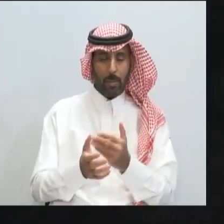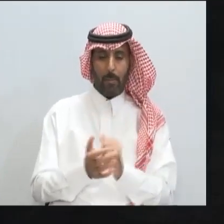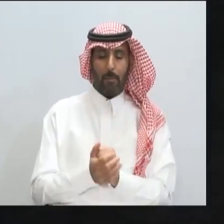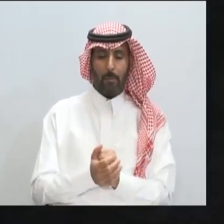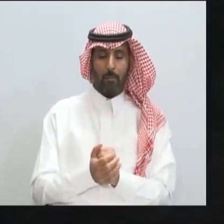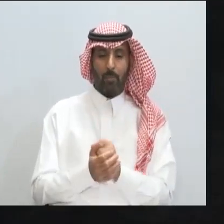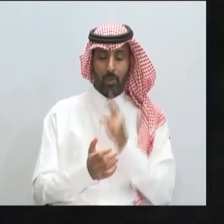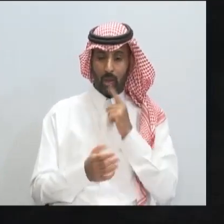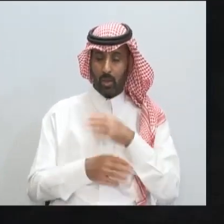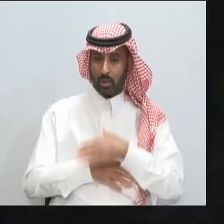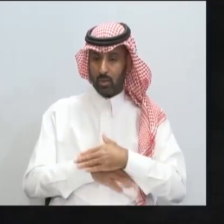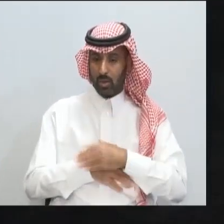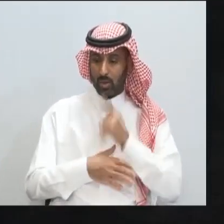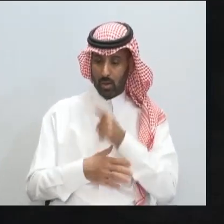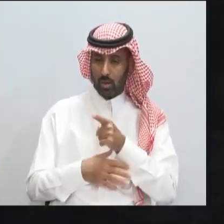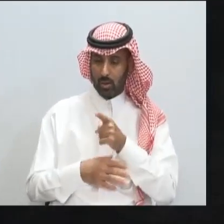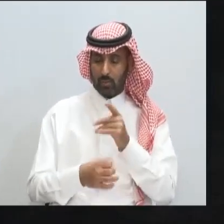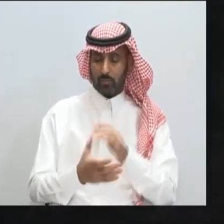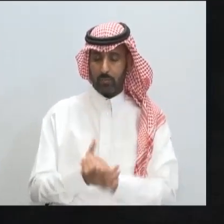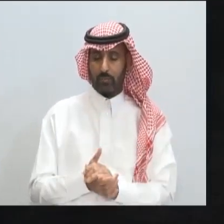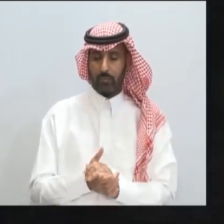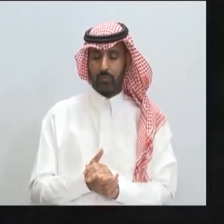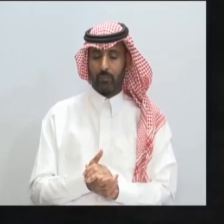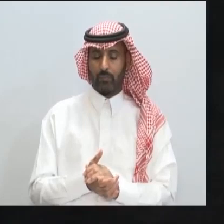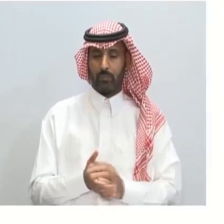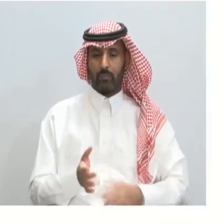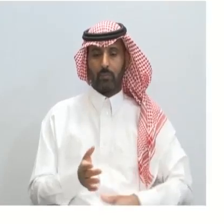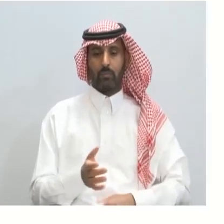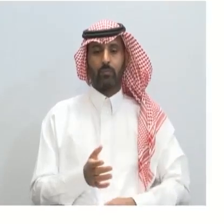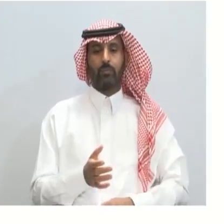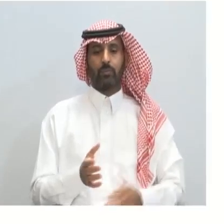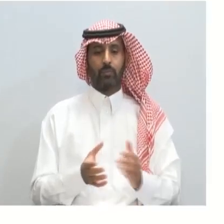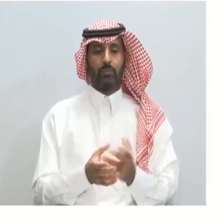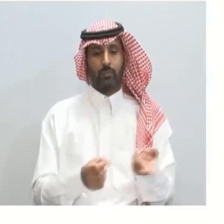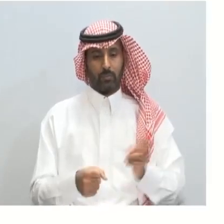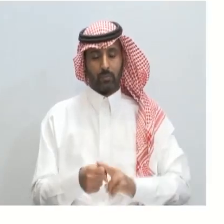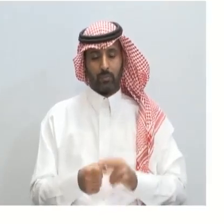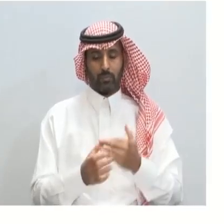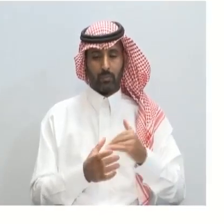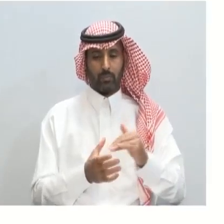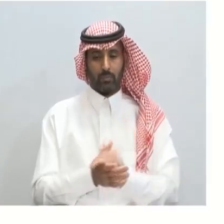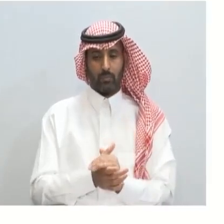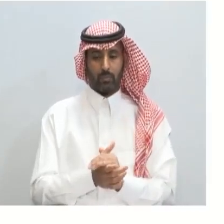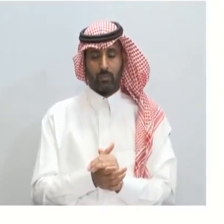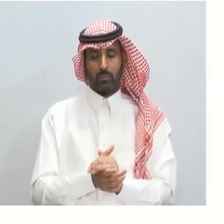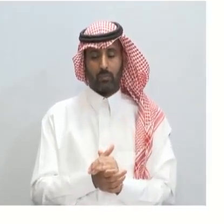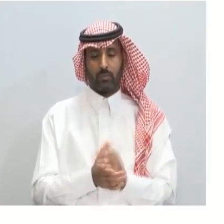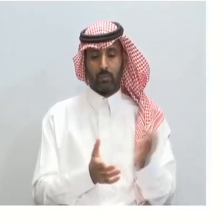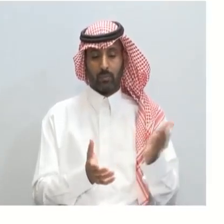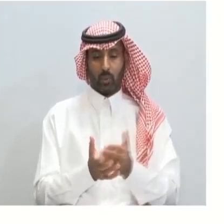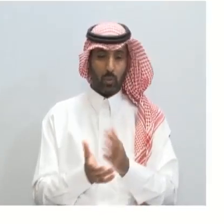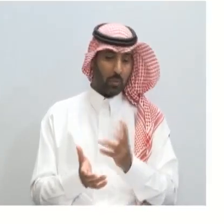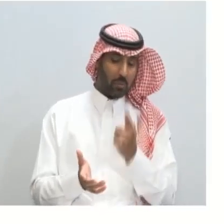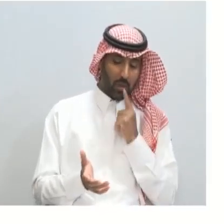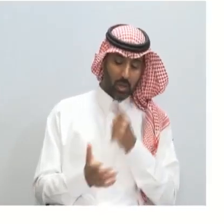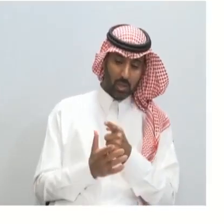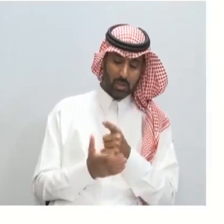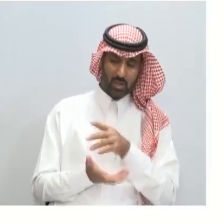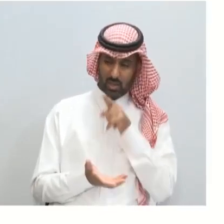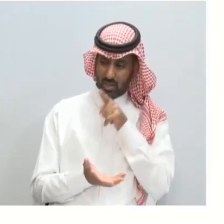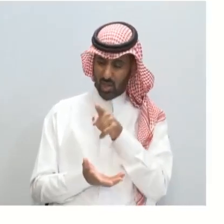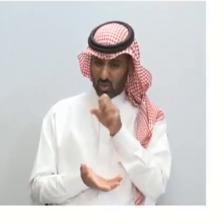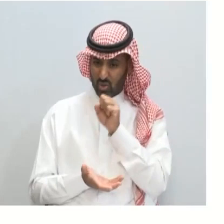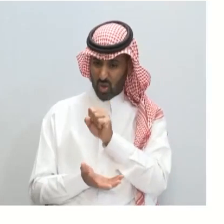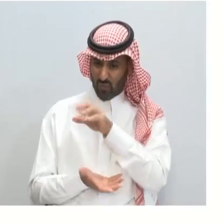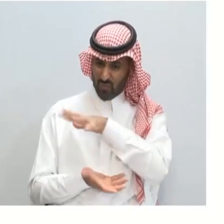go with the moral and ethical path. So again, here, it seems to me that you may get yourself in